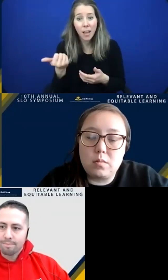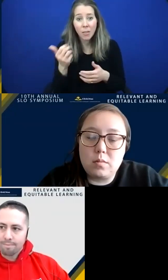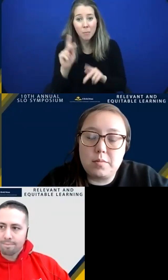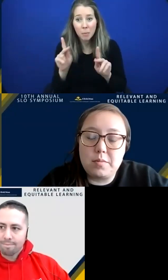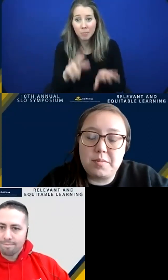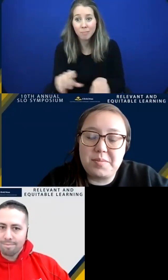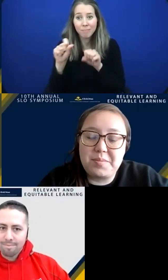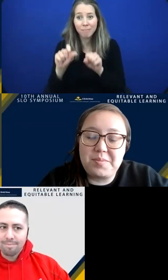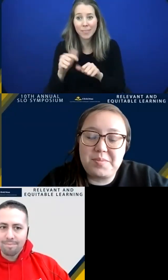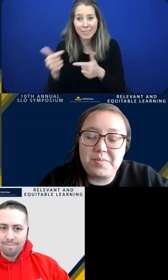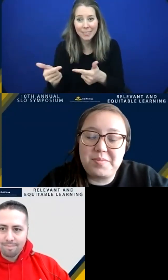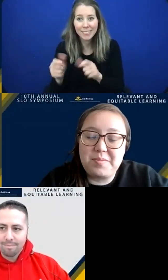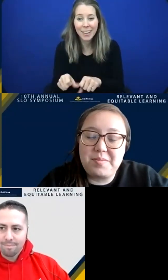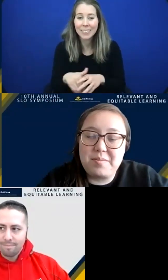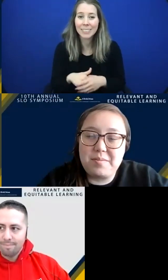the baton.